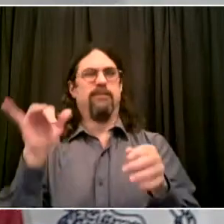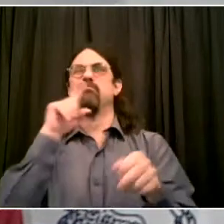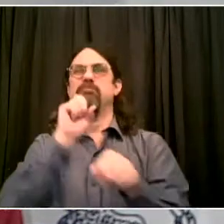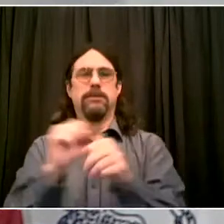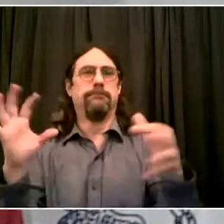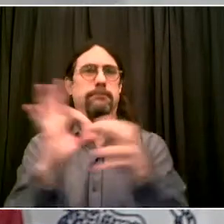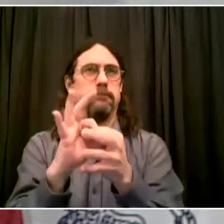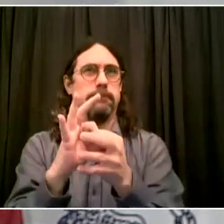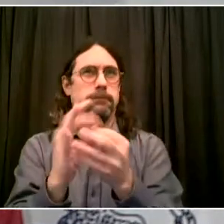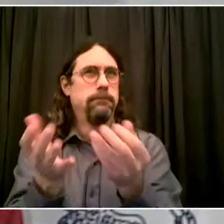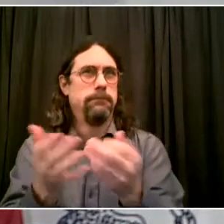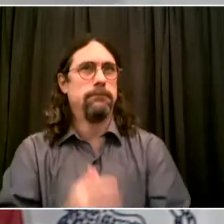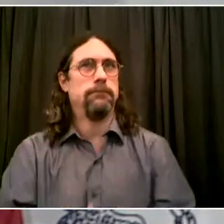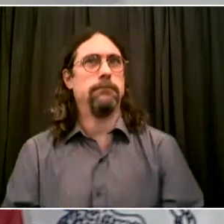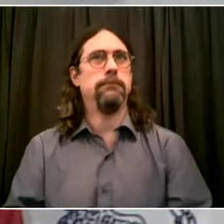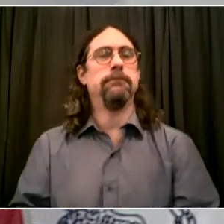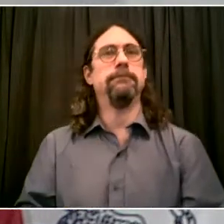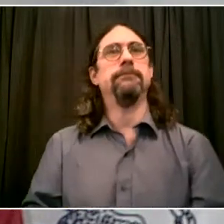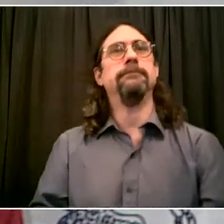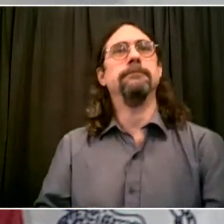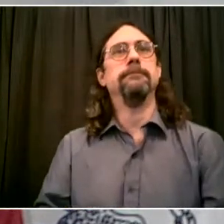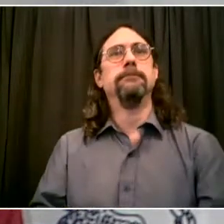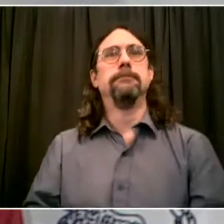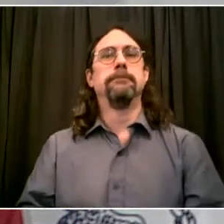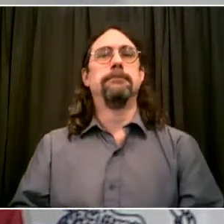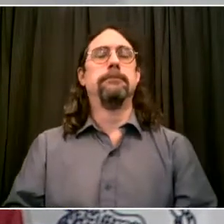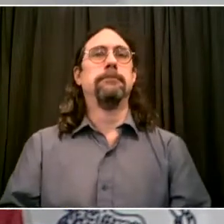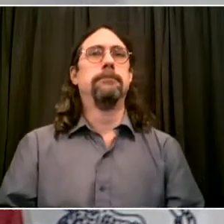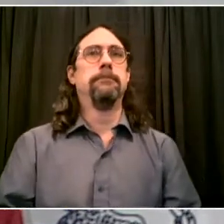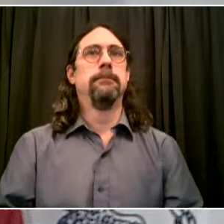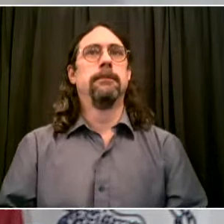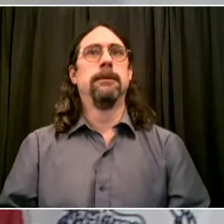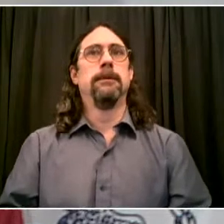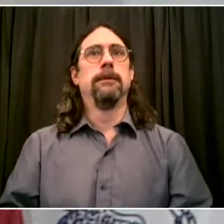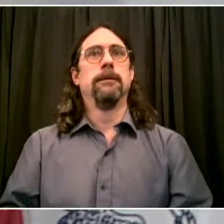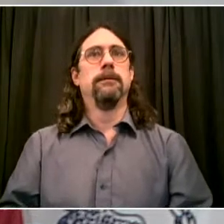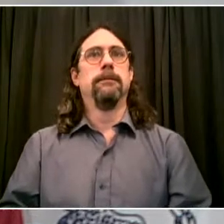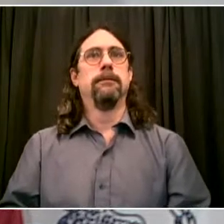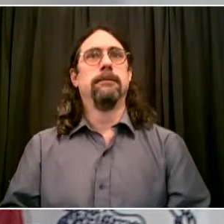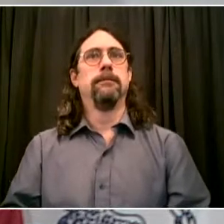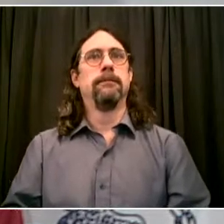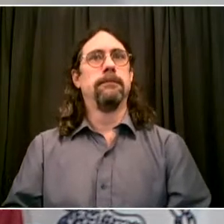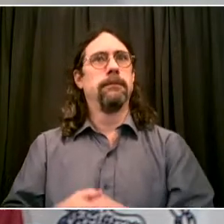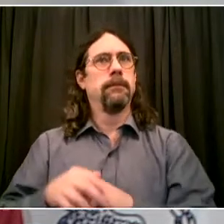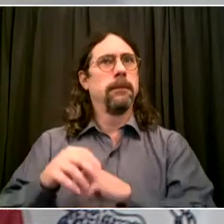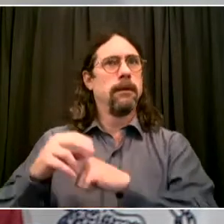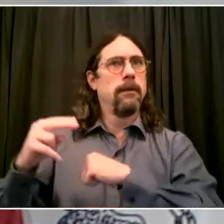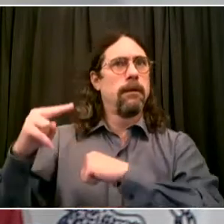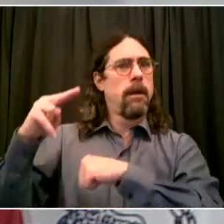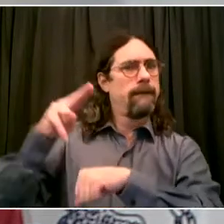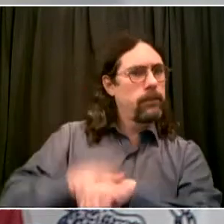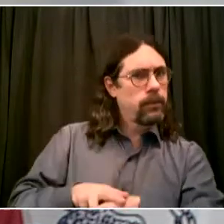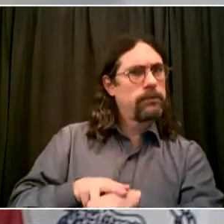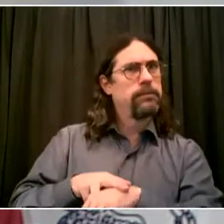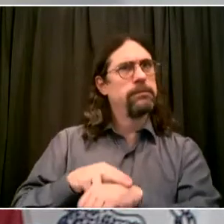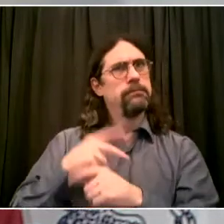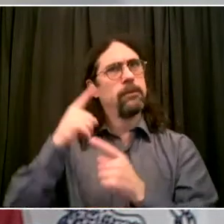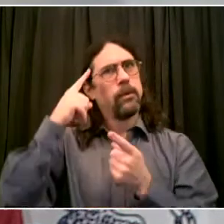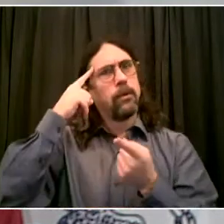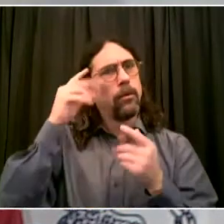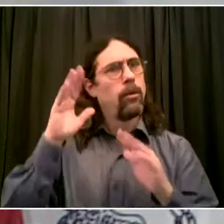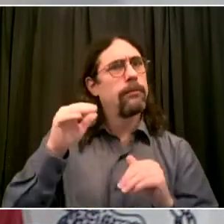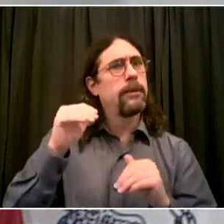people not feeling they could or should report a hate crime. We think there's more out there we need to know. We want to encourage people to come forward. We